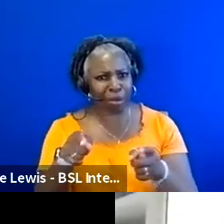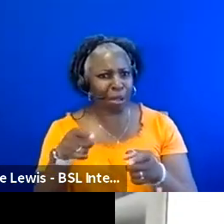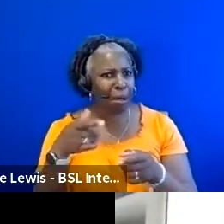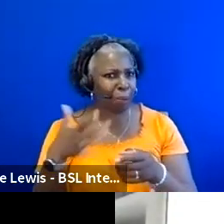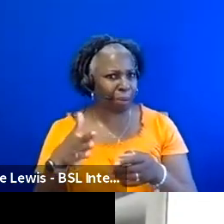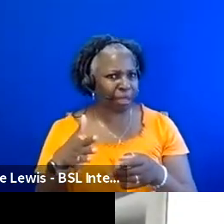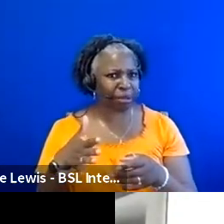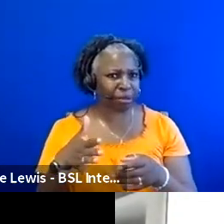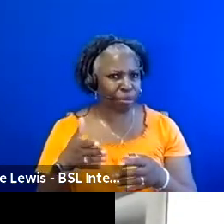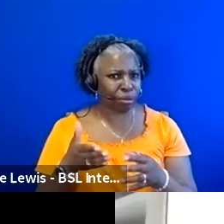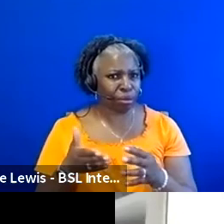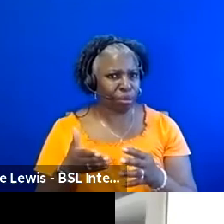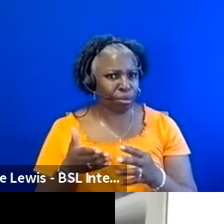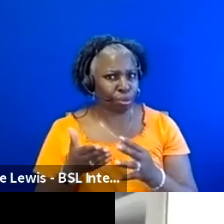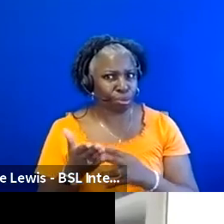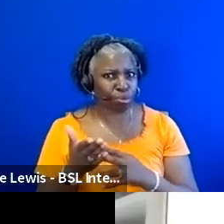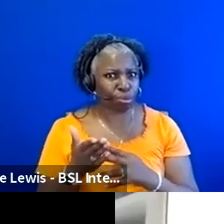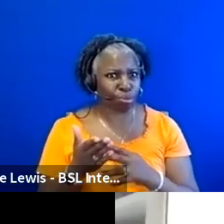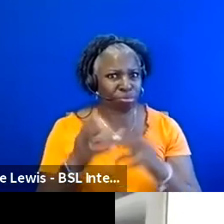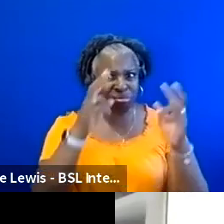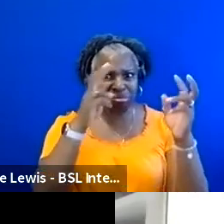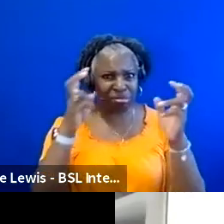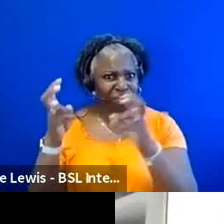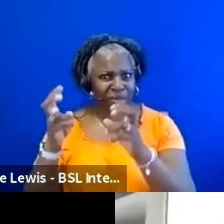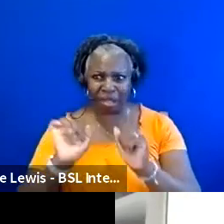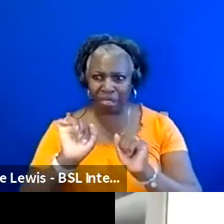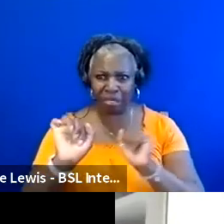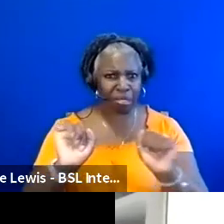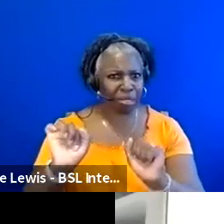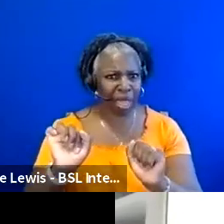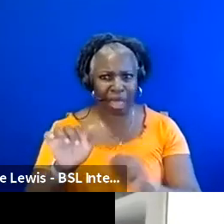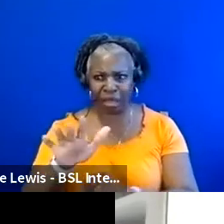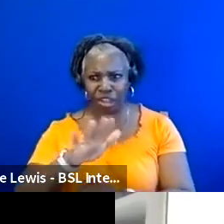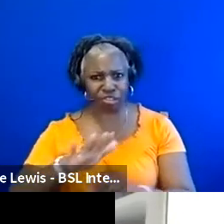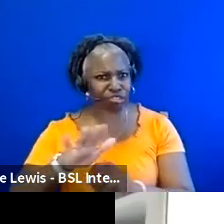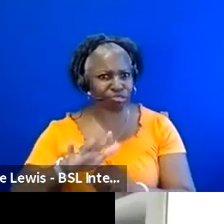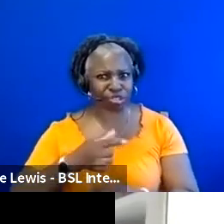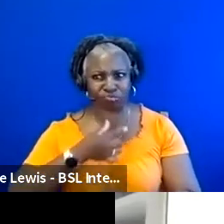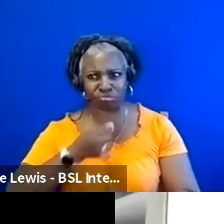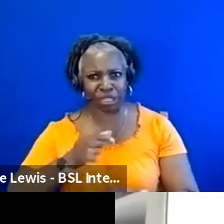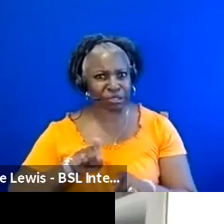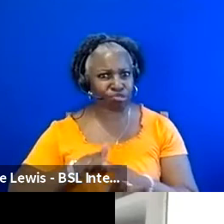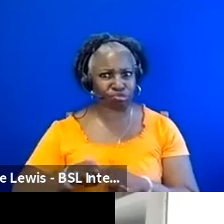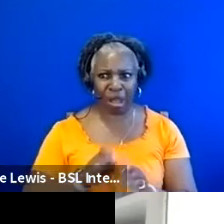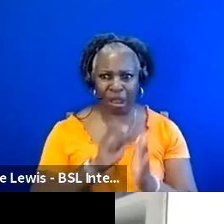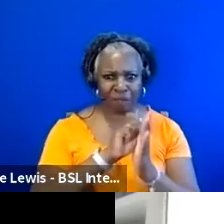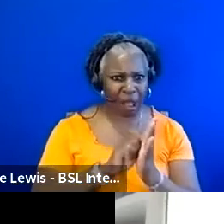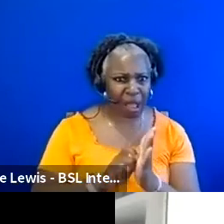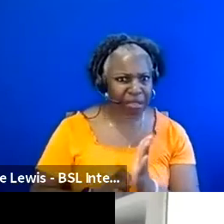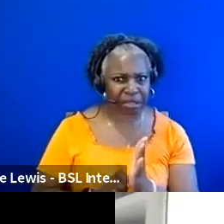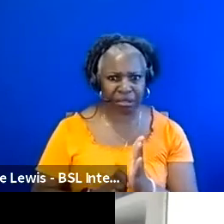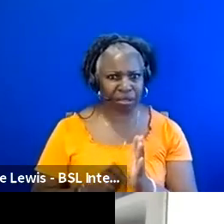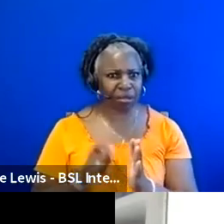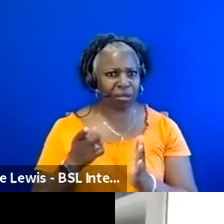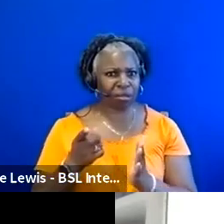that some of the subject matters from their home countries can be too risky to cover from a personal perspective in terms